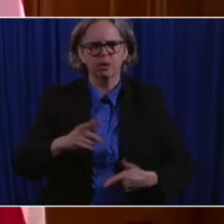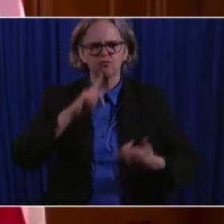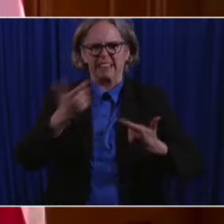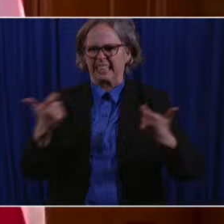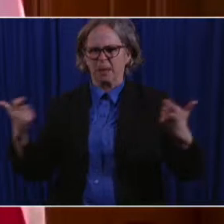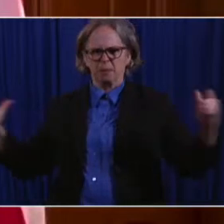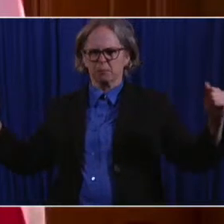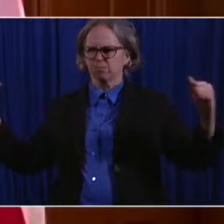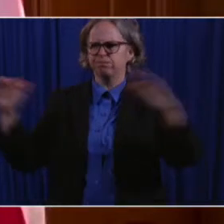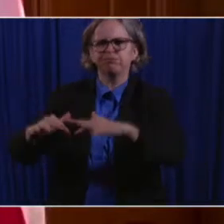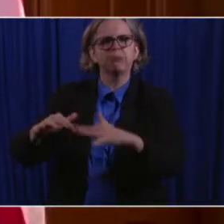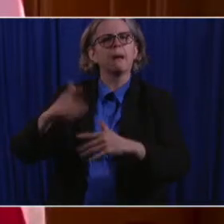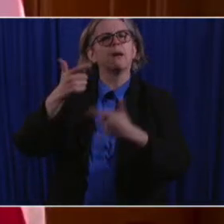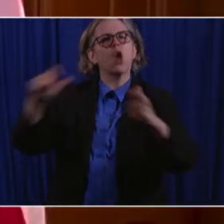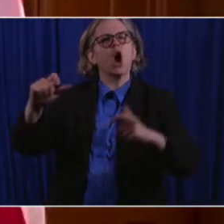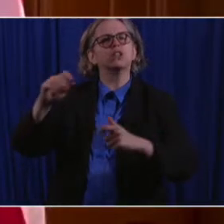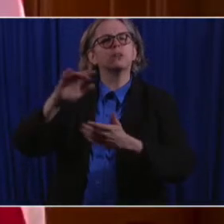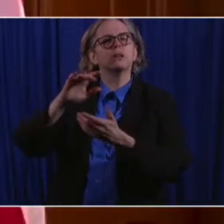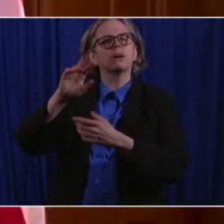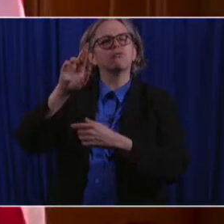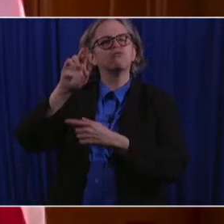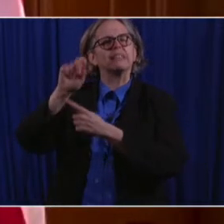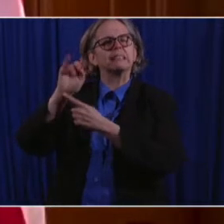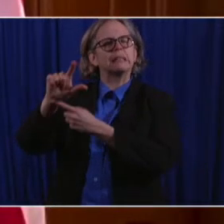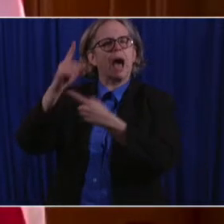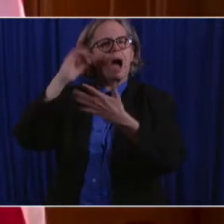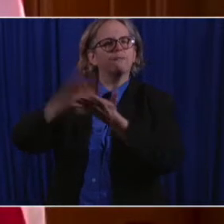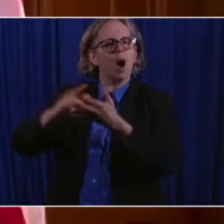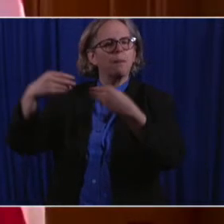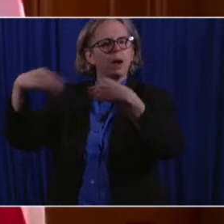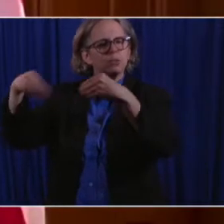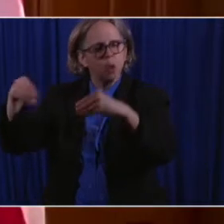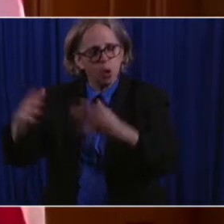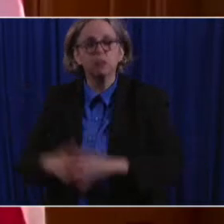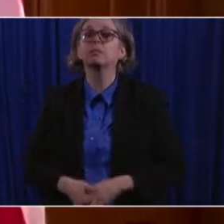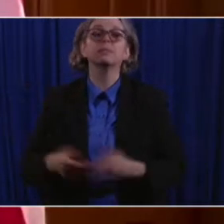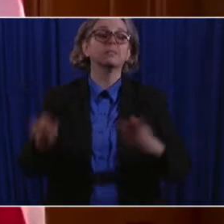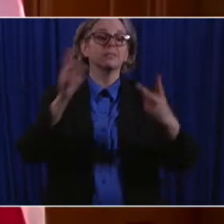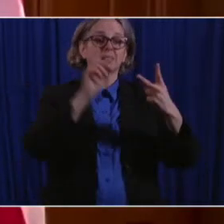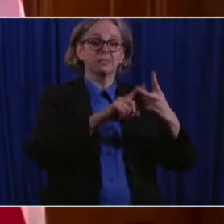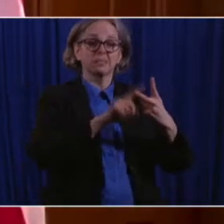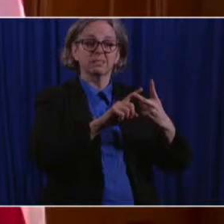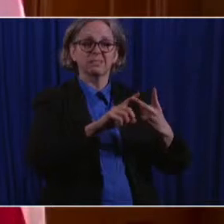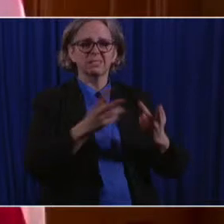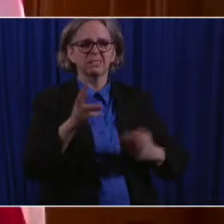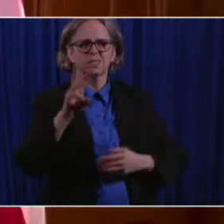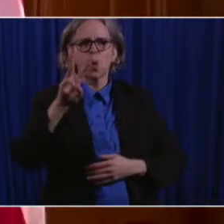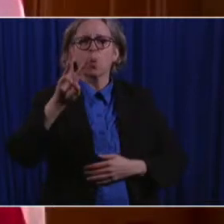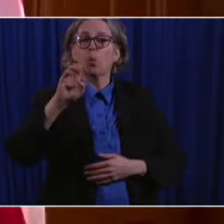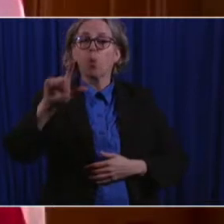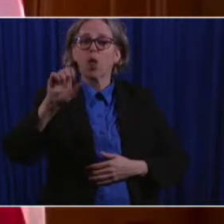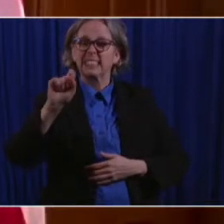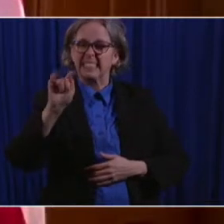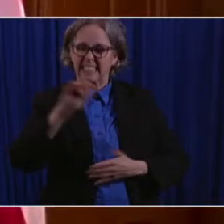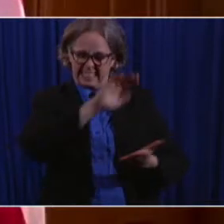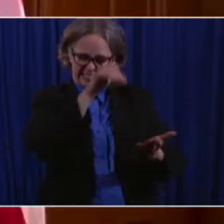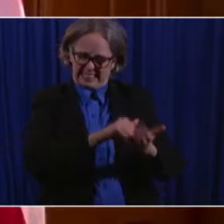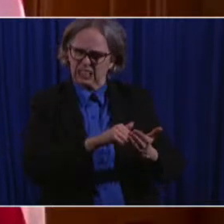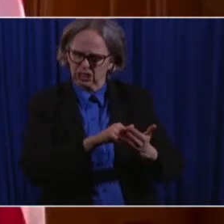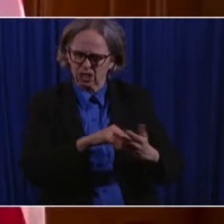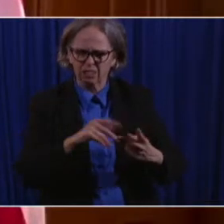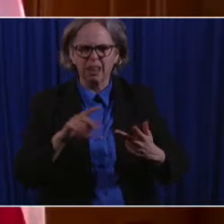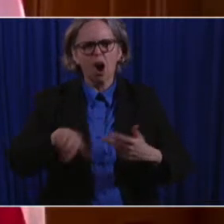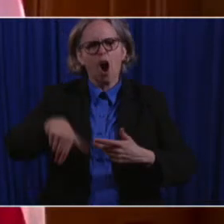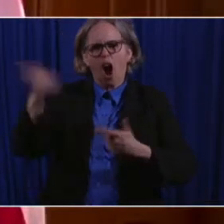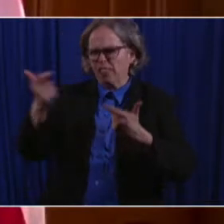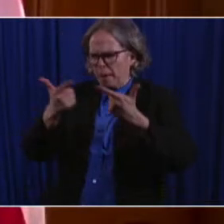we have available at the Wolstein Center, and these mass vaccination clinics. I think it's great